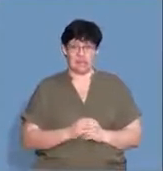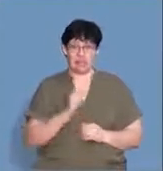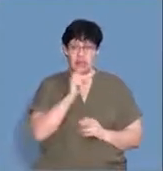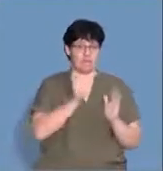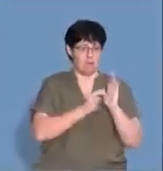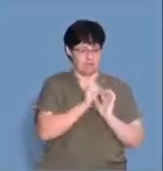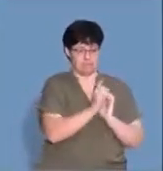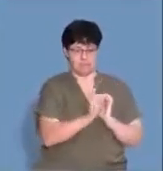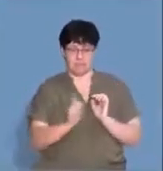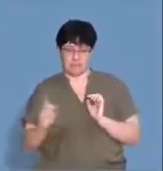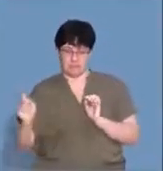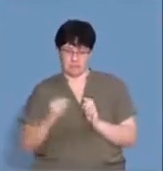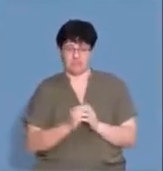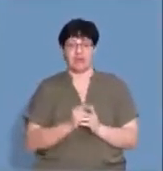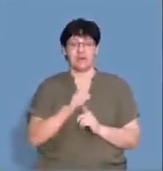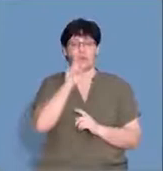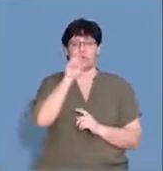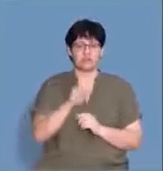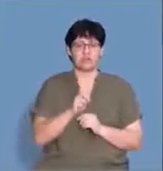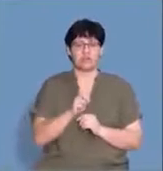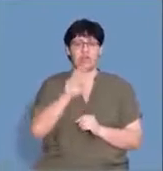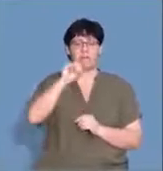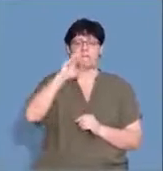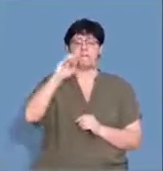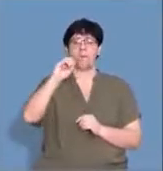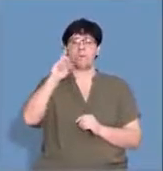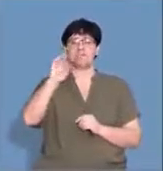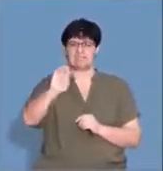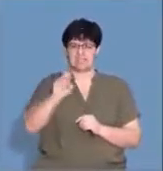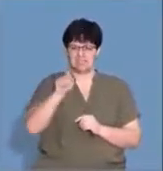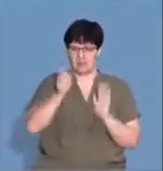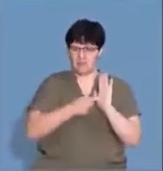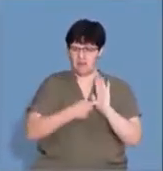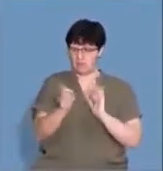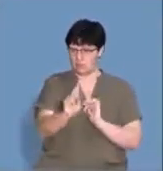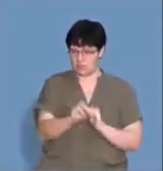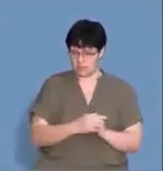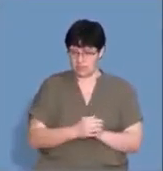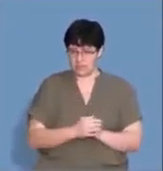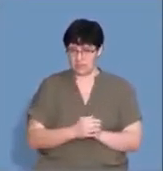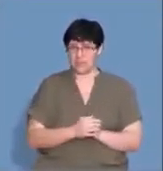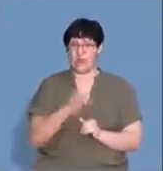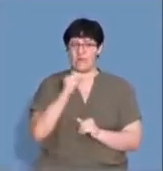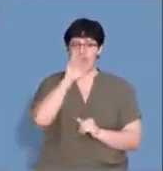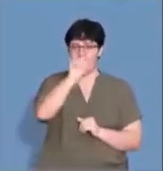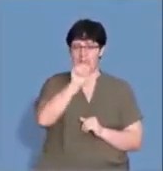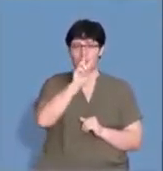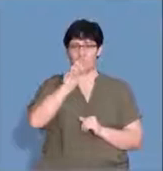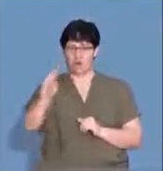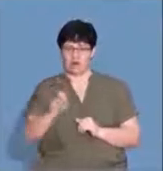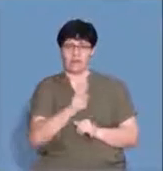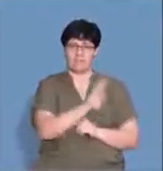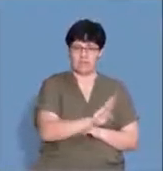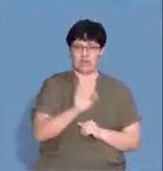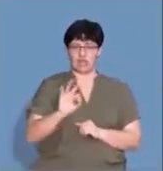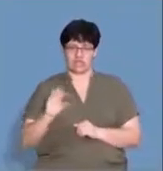their marks. And the question was, what is the mode of these marks? Okay, and you had A was 21, B